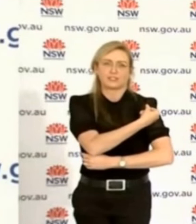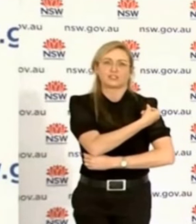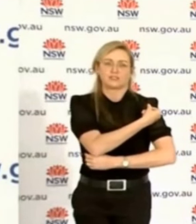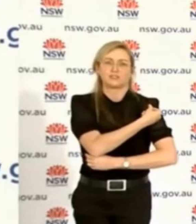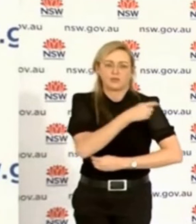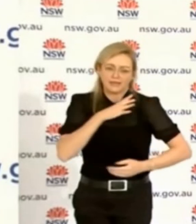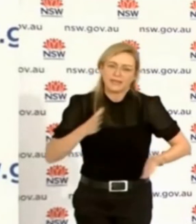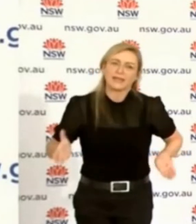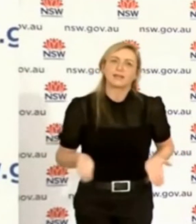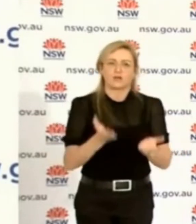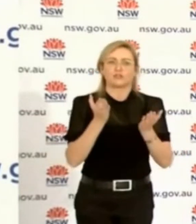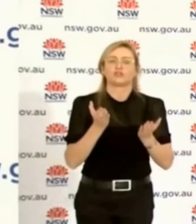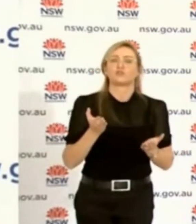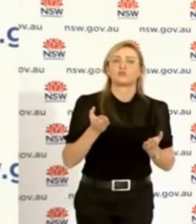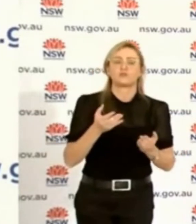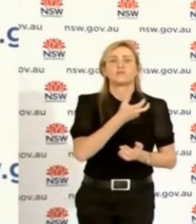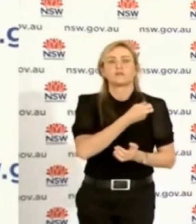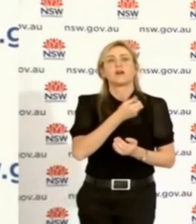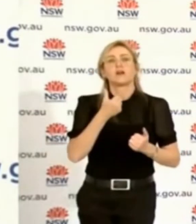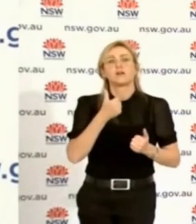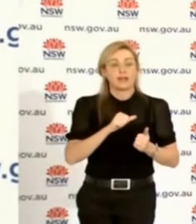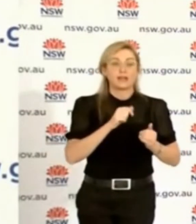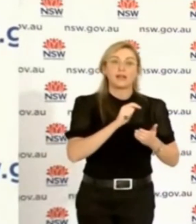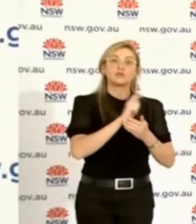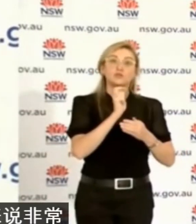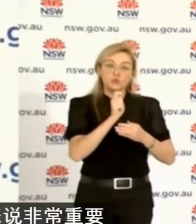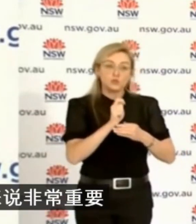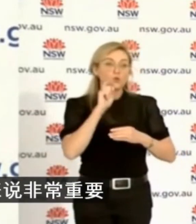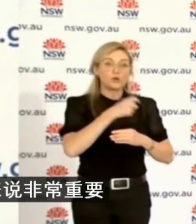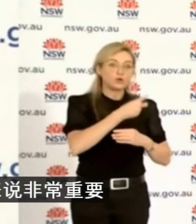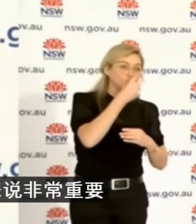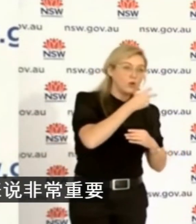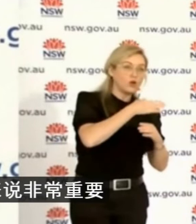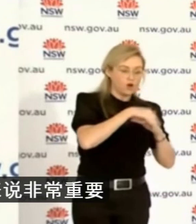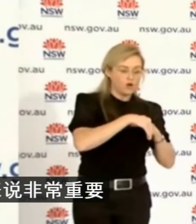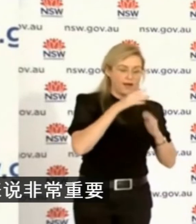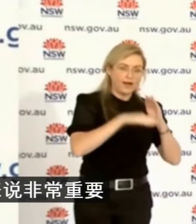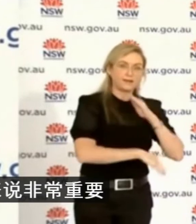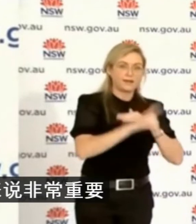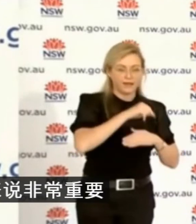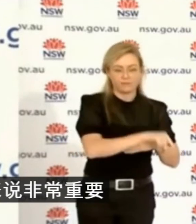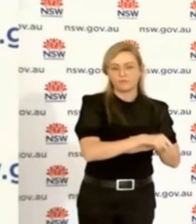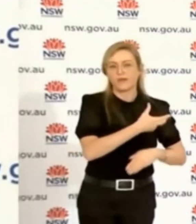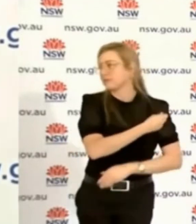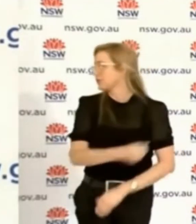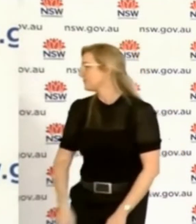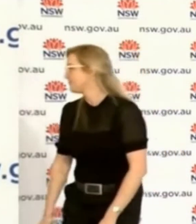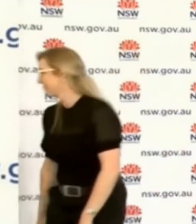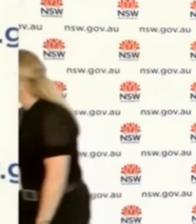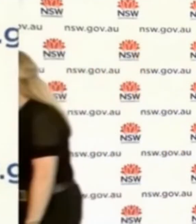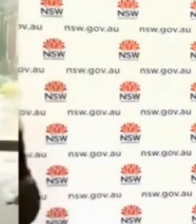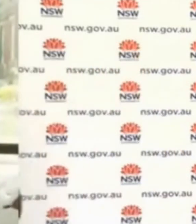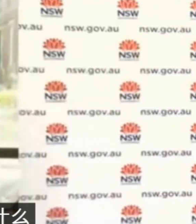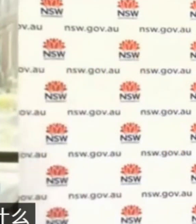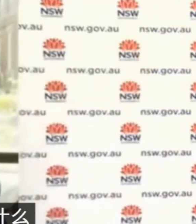extra cushion, as well as the prospect that 12 to 15-year-olds will also have access to the vaccine. What's the